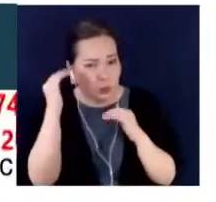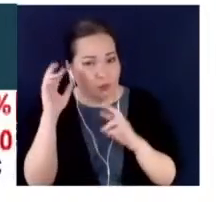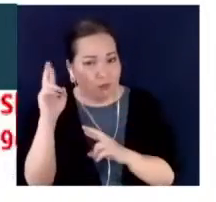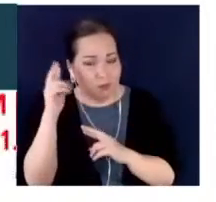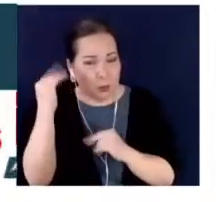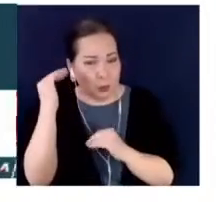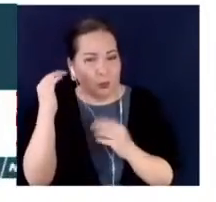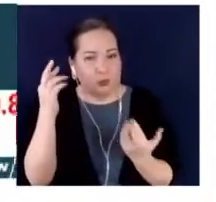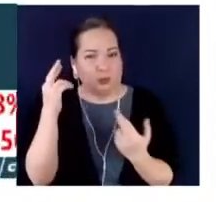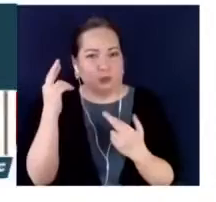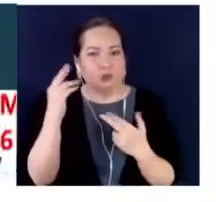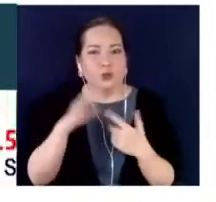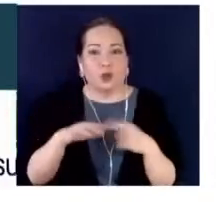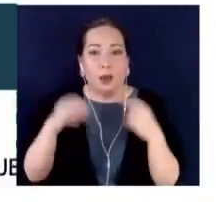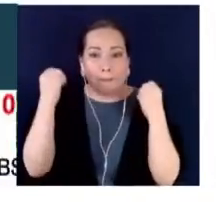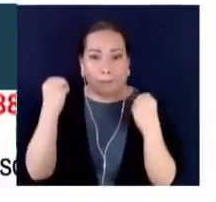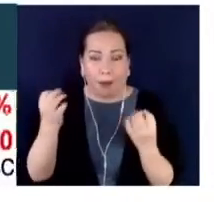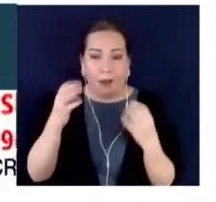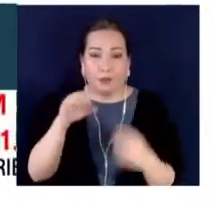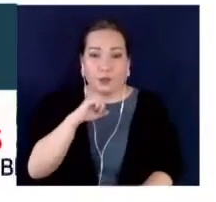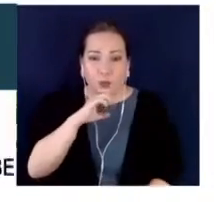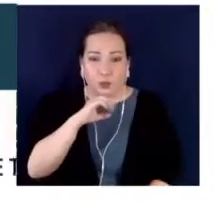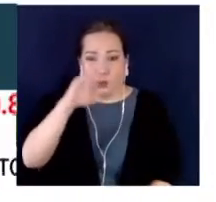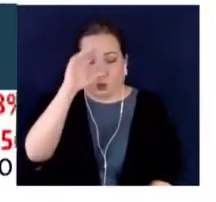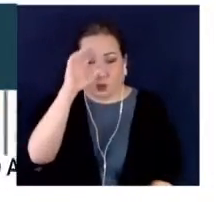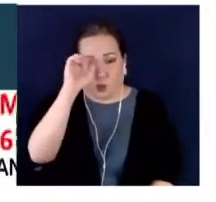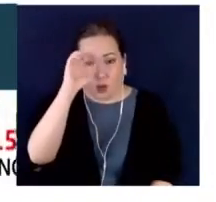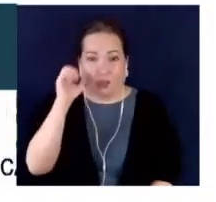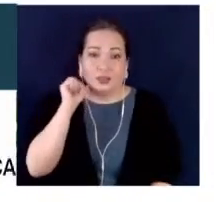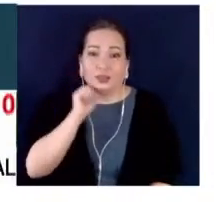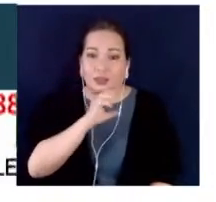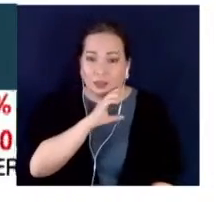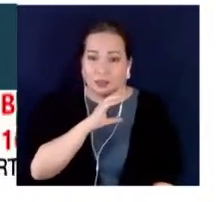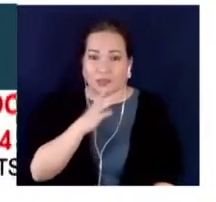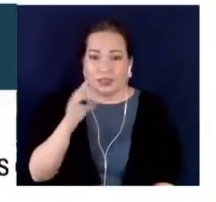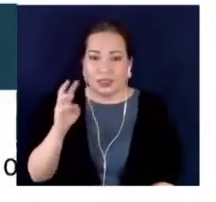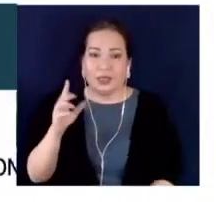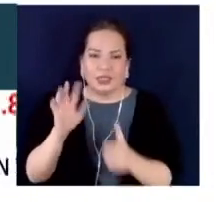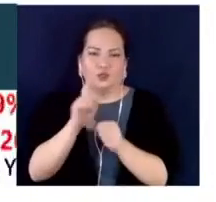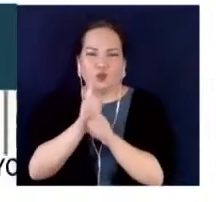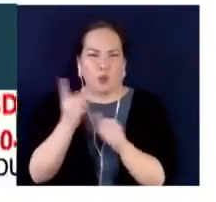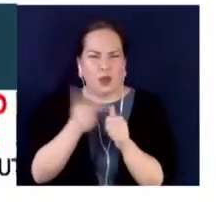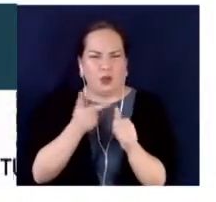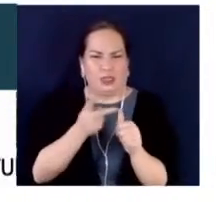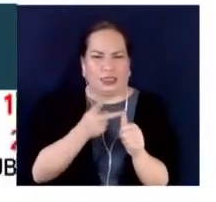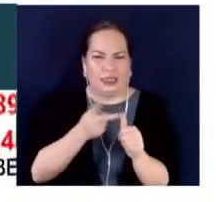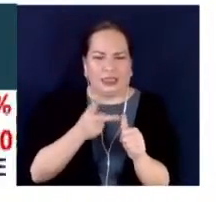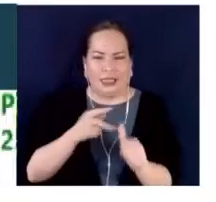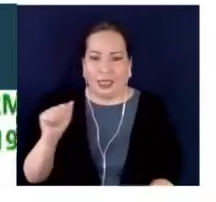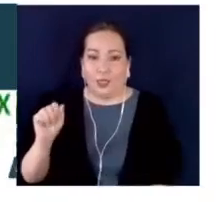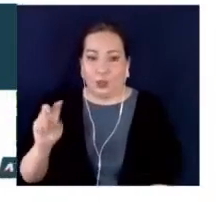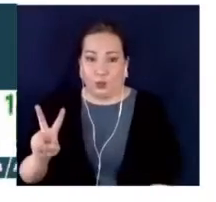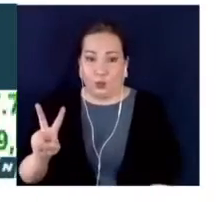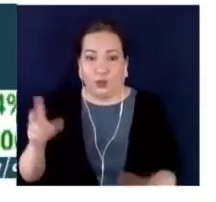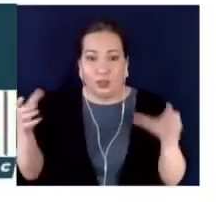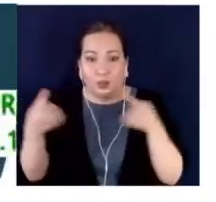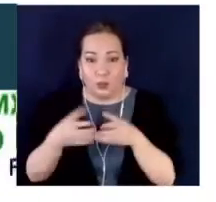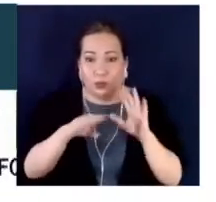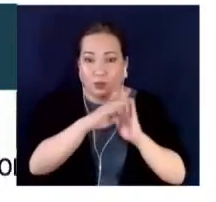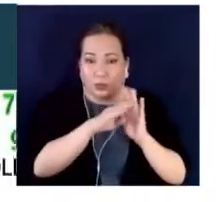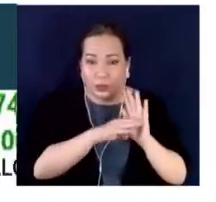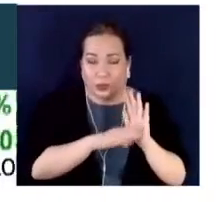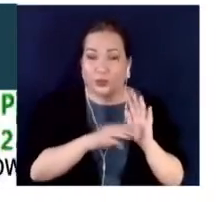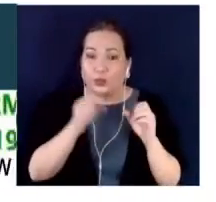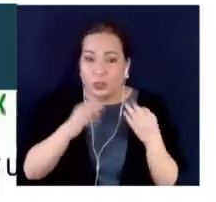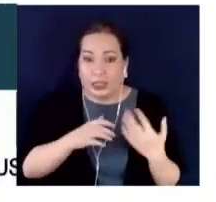you know, there are a lot of senior citizens and they are at the priority A2 list already. Mm-mm. So if you